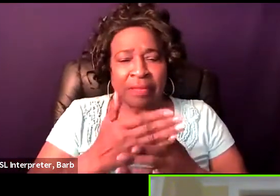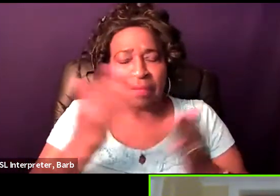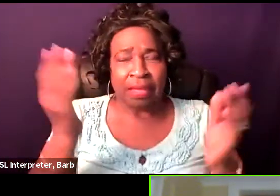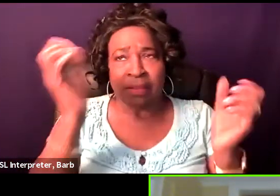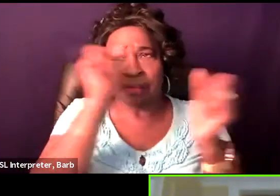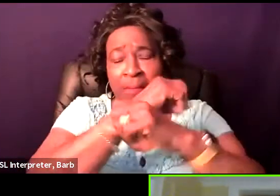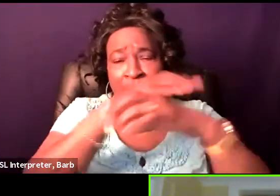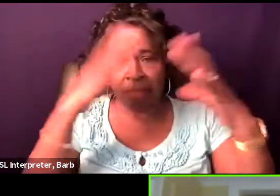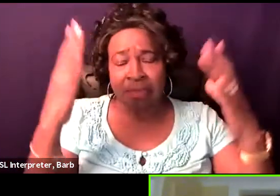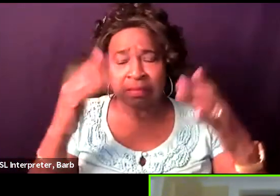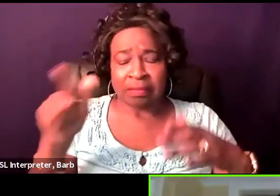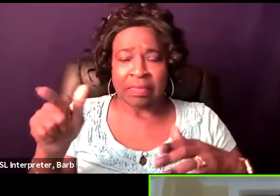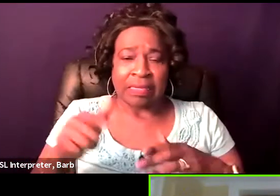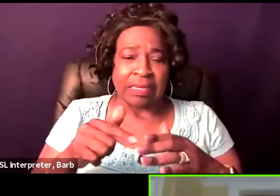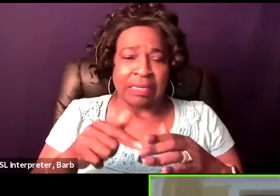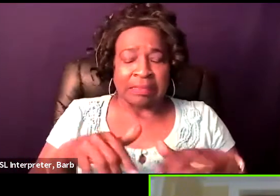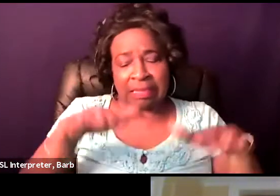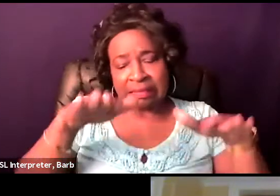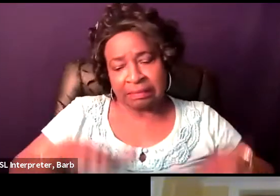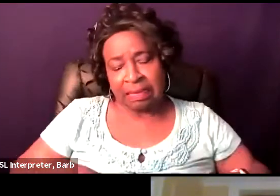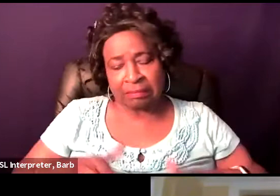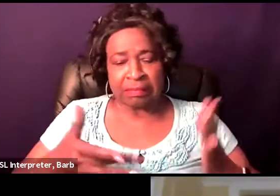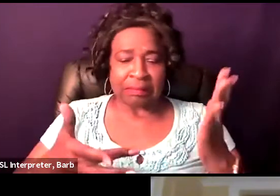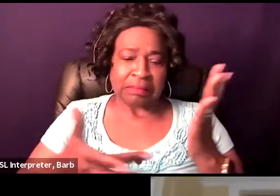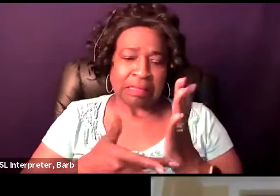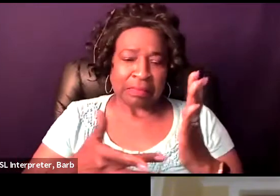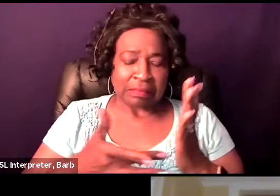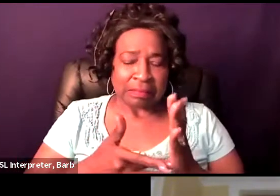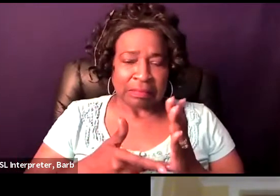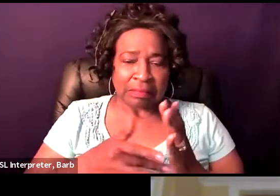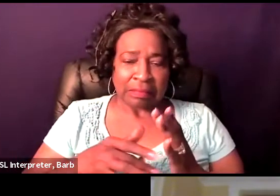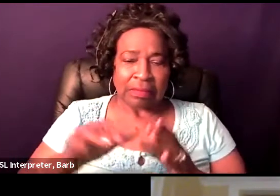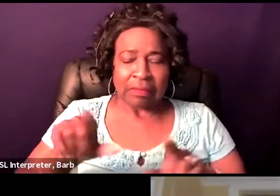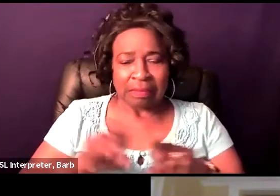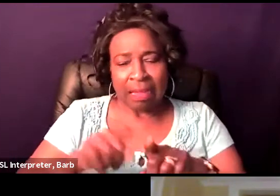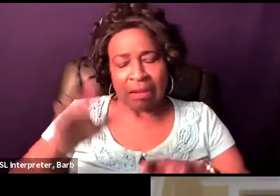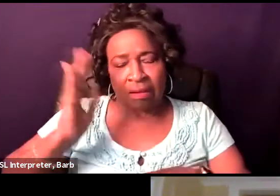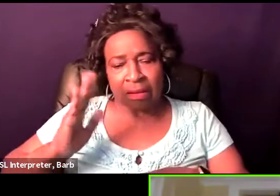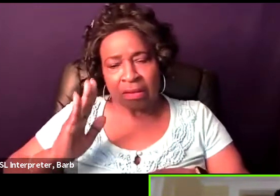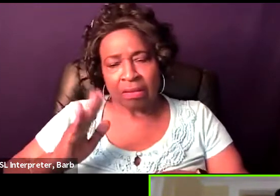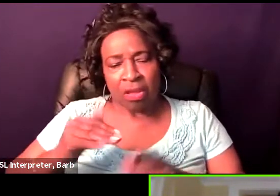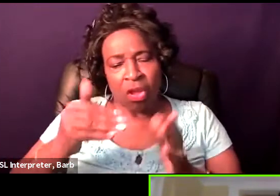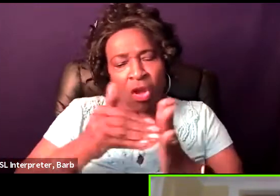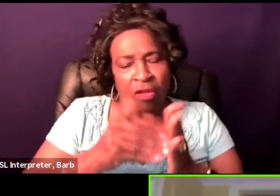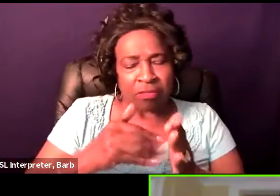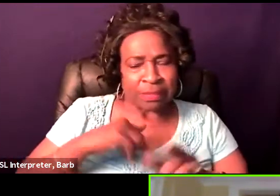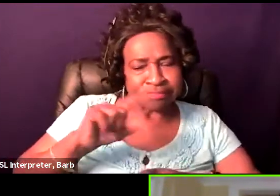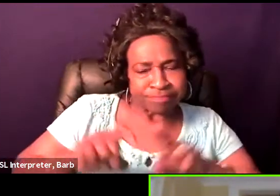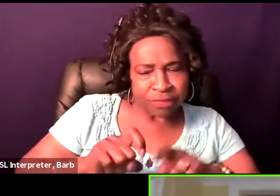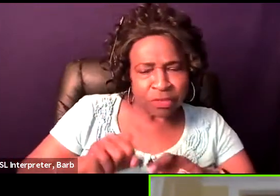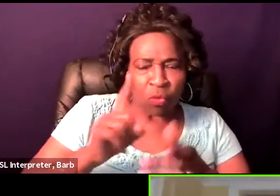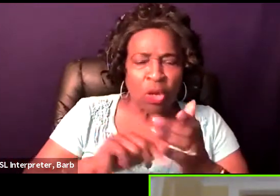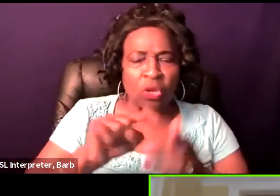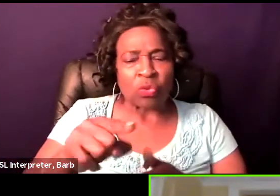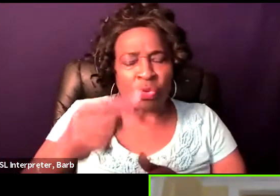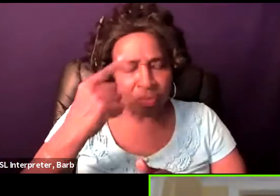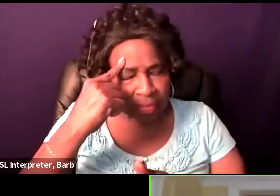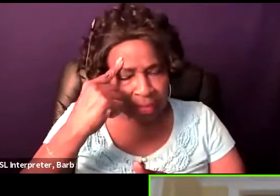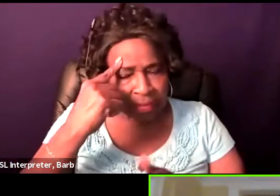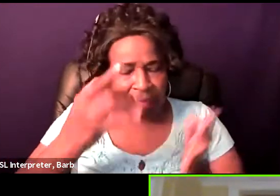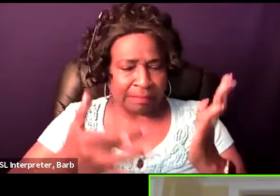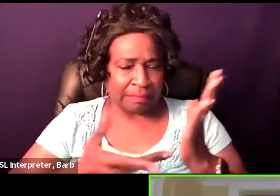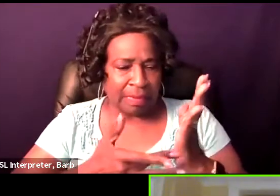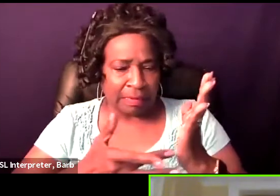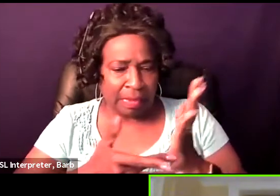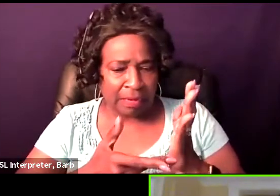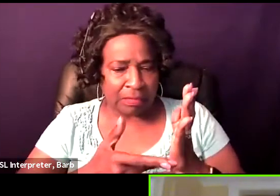settler colonial technology, mm-hmm. right? Yeah. And so I often ask people, like, what do you think a technology, what would Silicon Valley